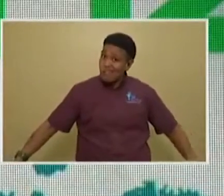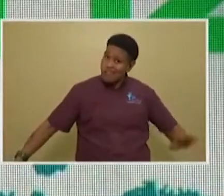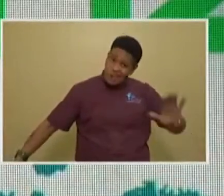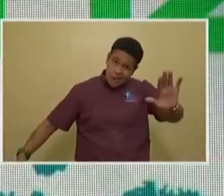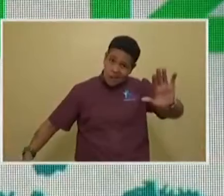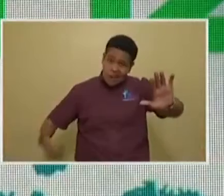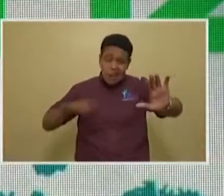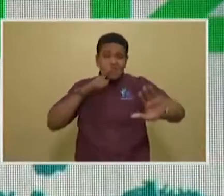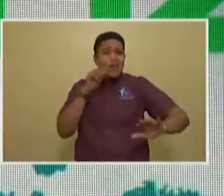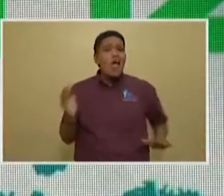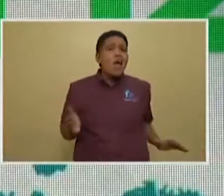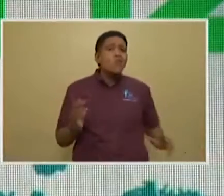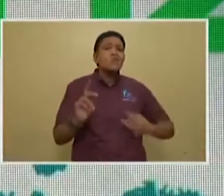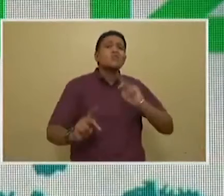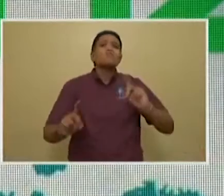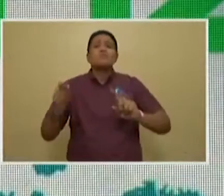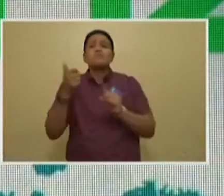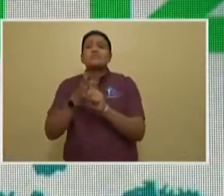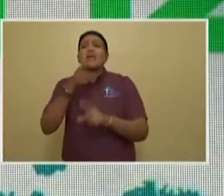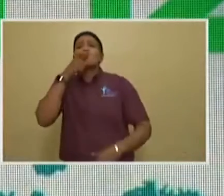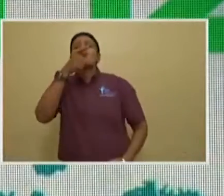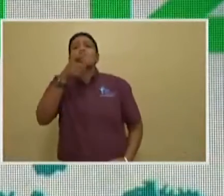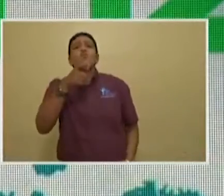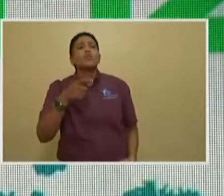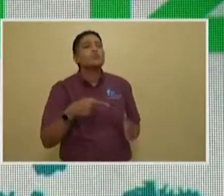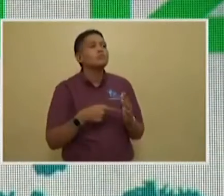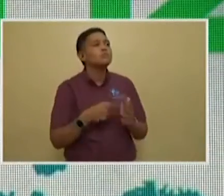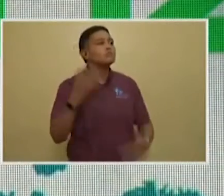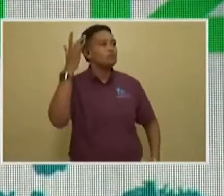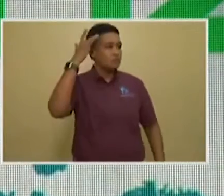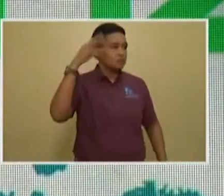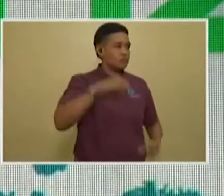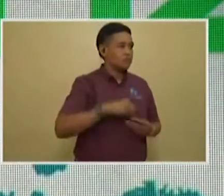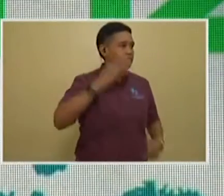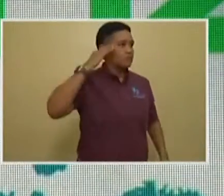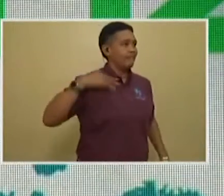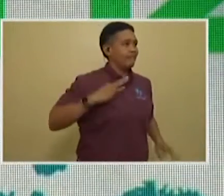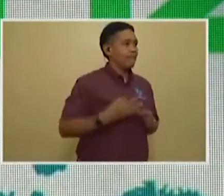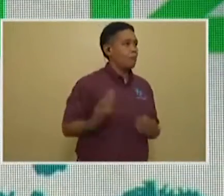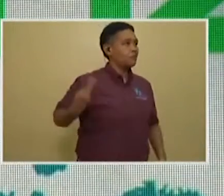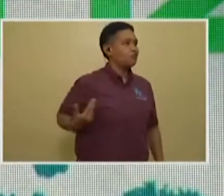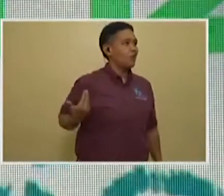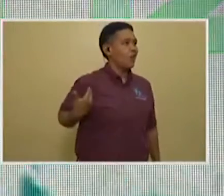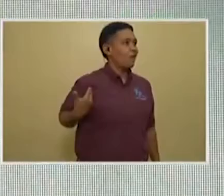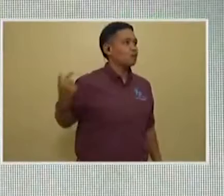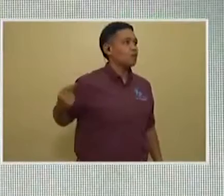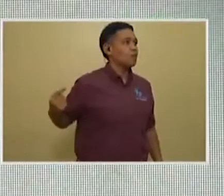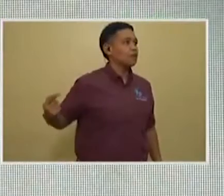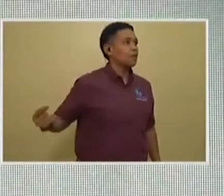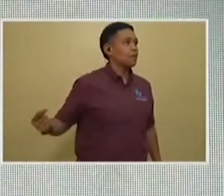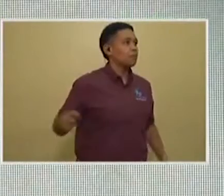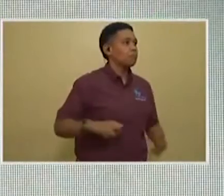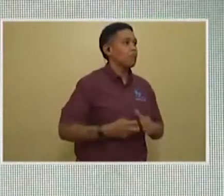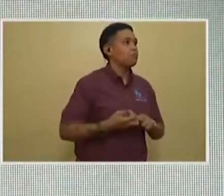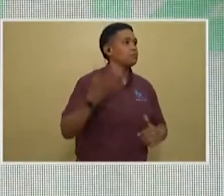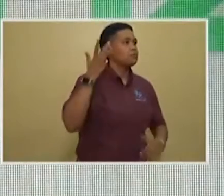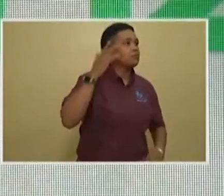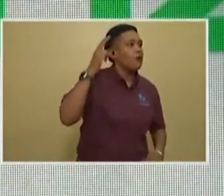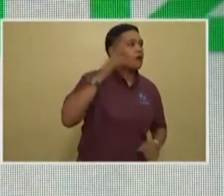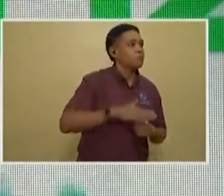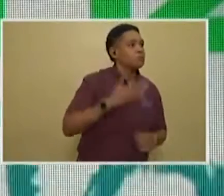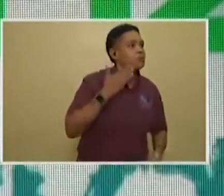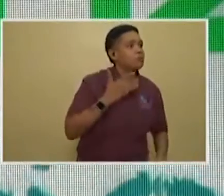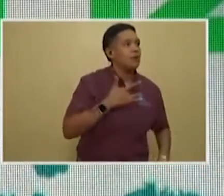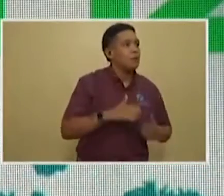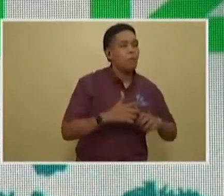encourage persons who are predisposed or who are currently suffering from any of these ailments to